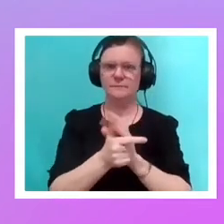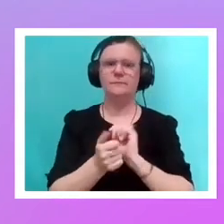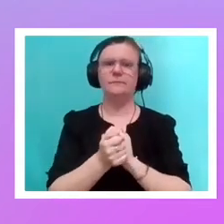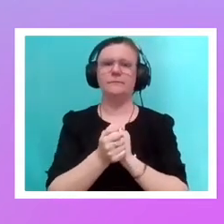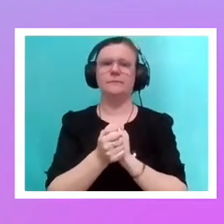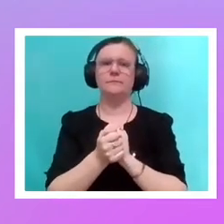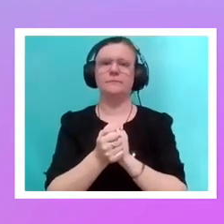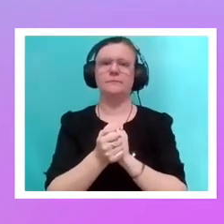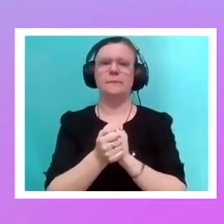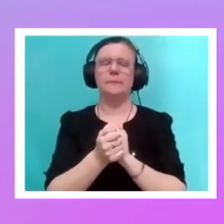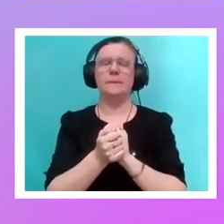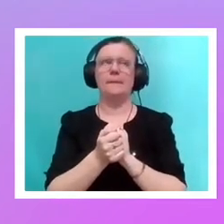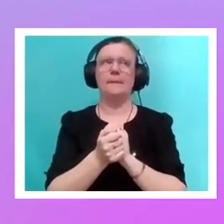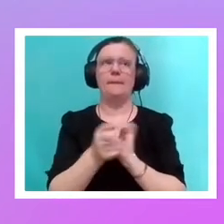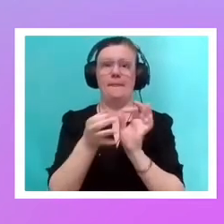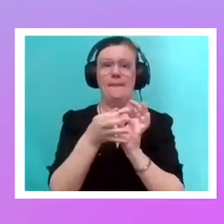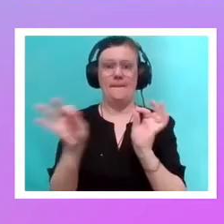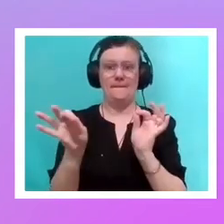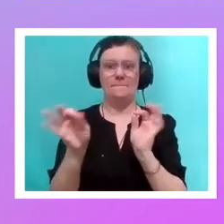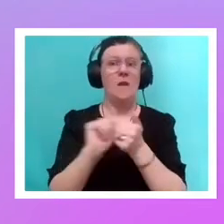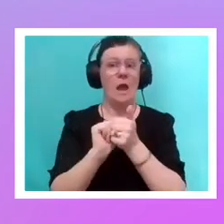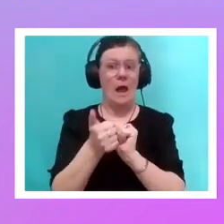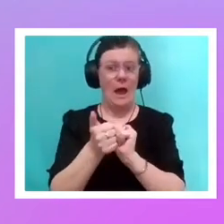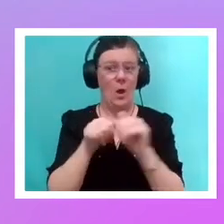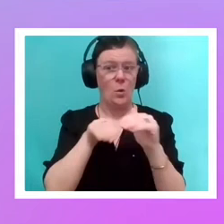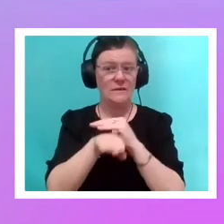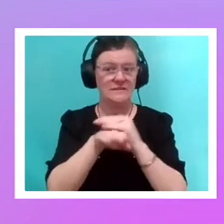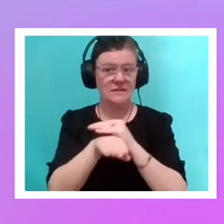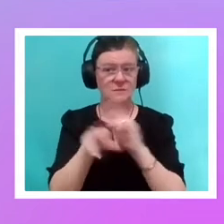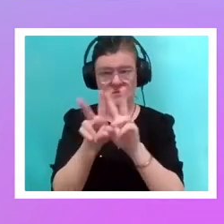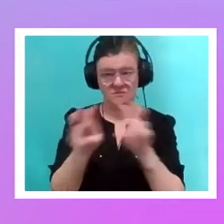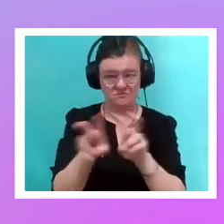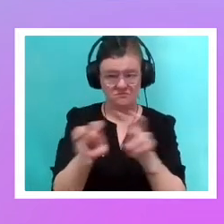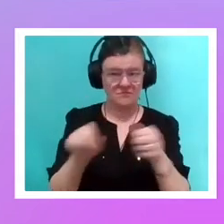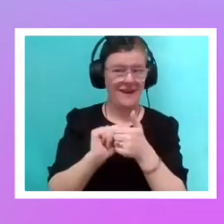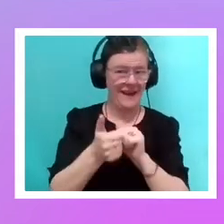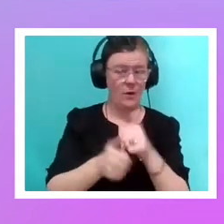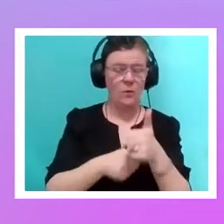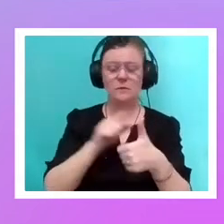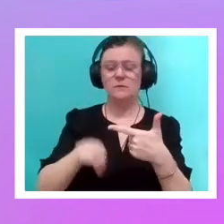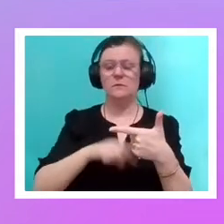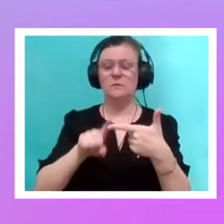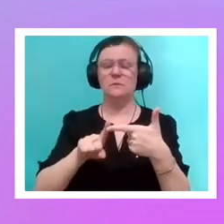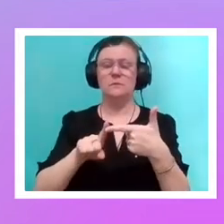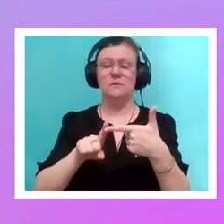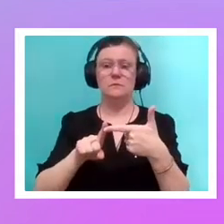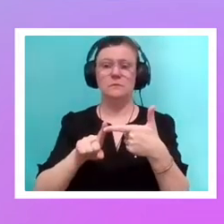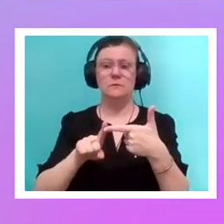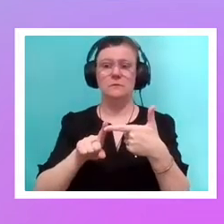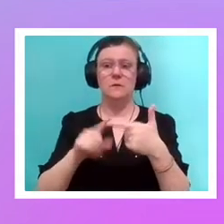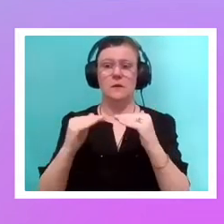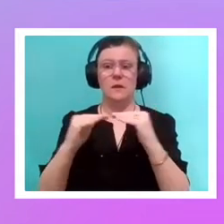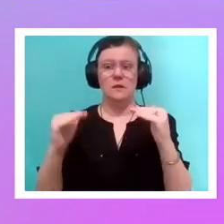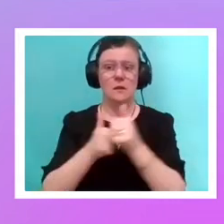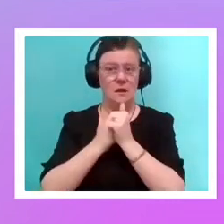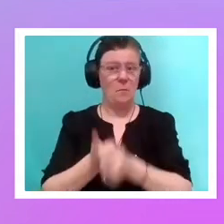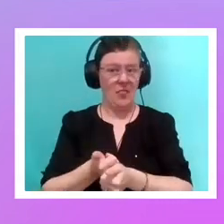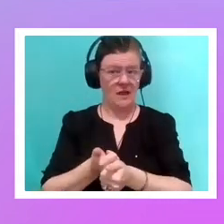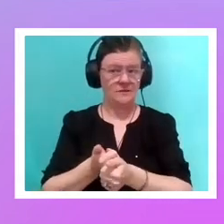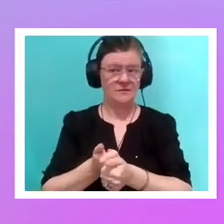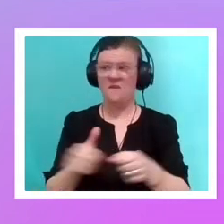certain things. First of all, how accessibility was evaluated. Secondly, the level of compliance. That can be